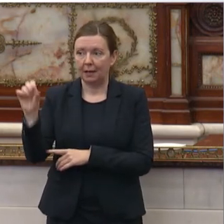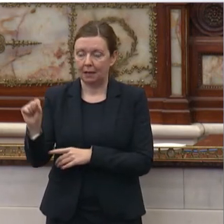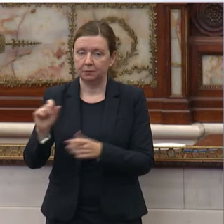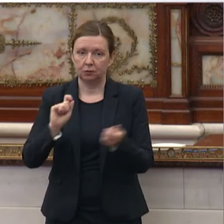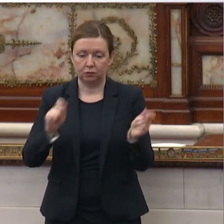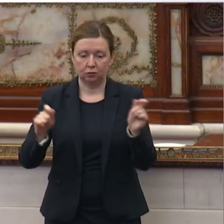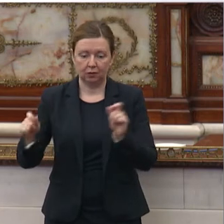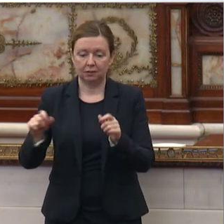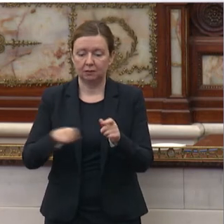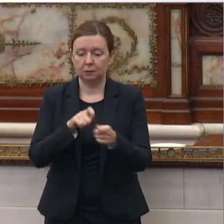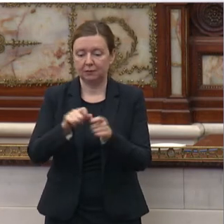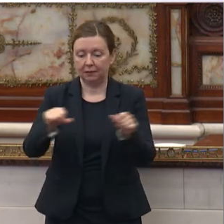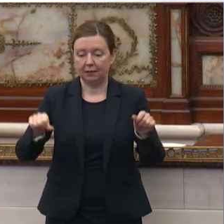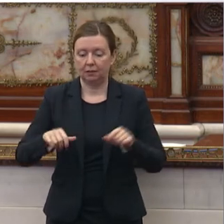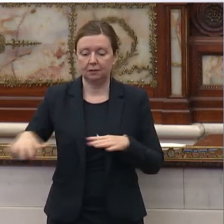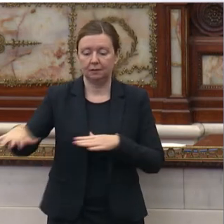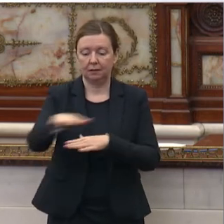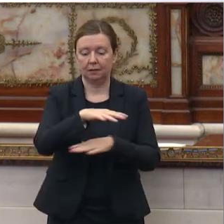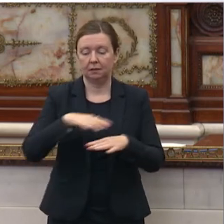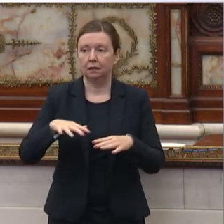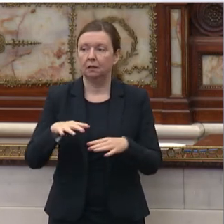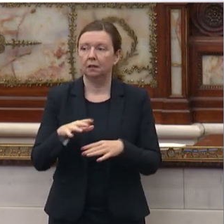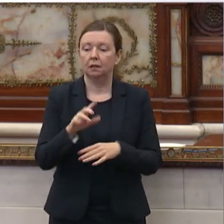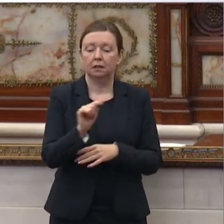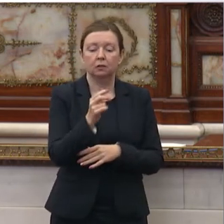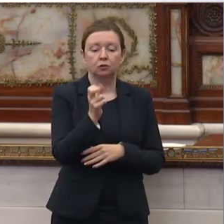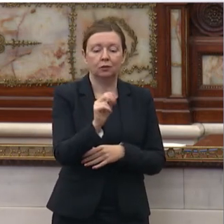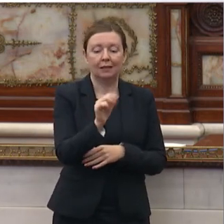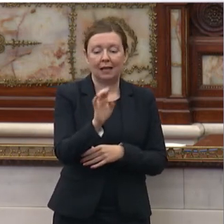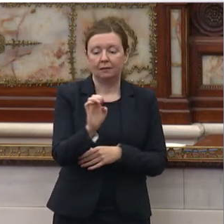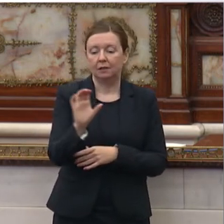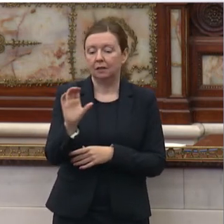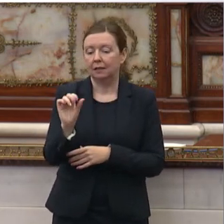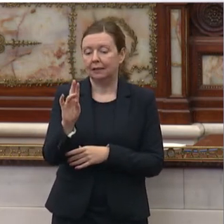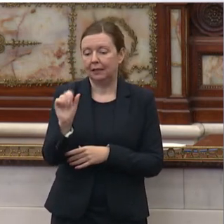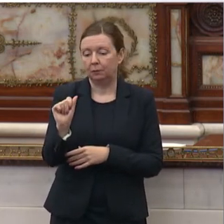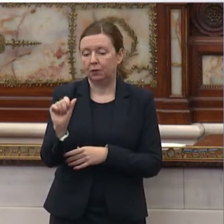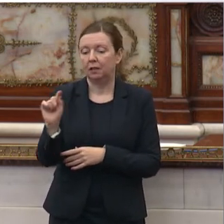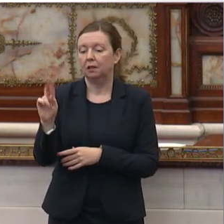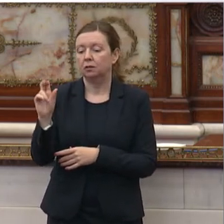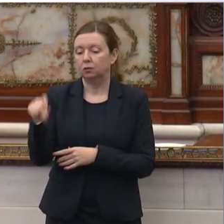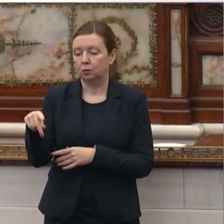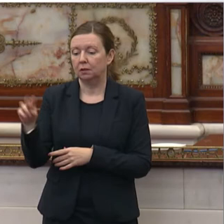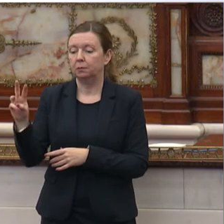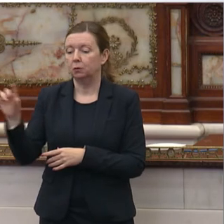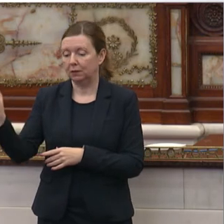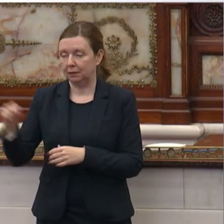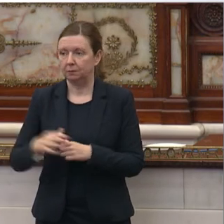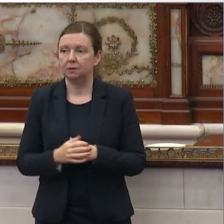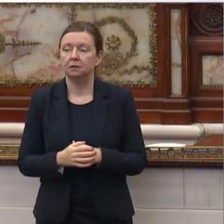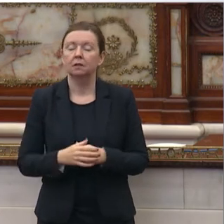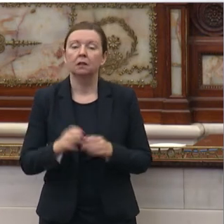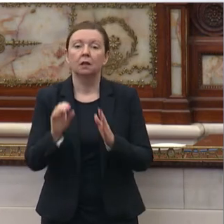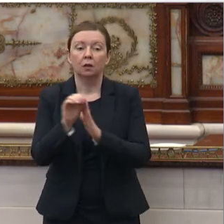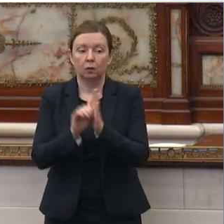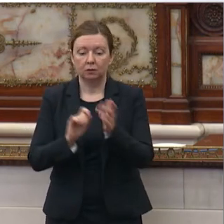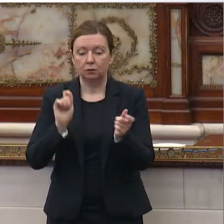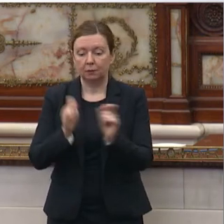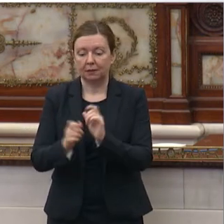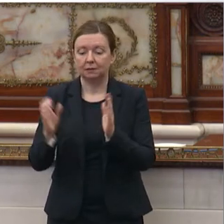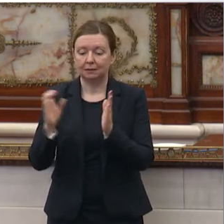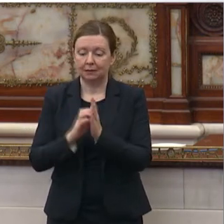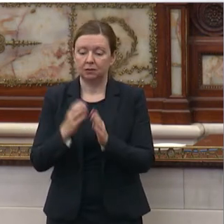designations of certain areas of land located within an area bounded by Trenton Avenue, Cambria Street, Tulip Street, and William Street. And an ordinance to amend